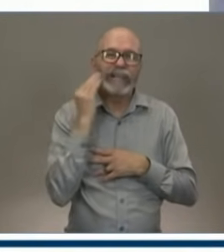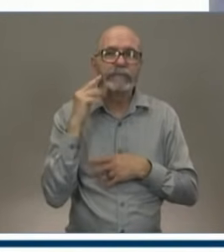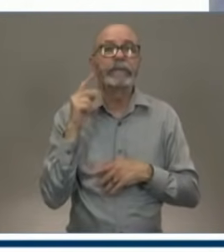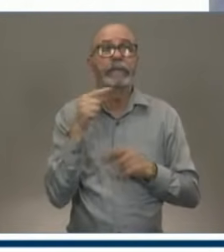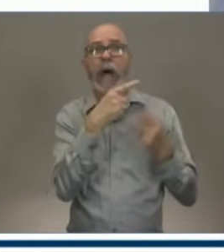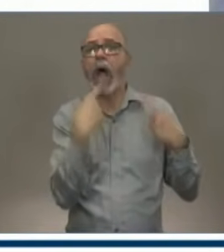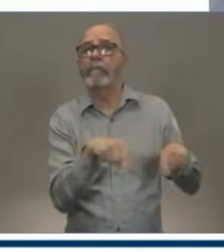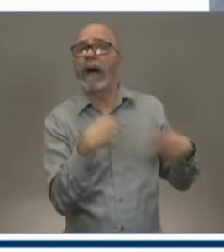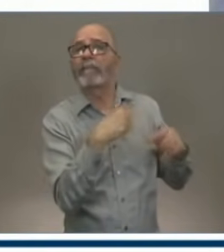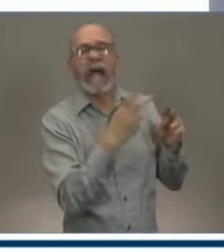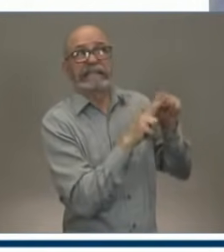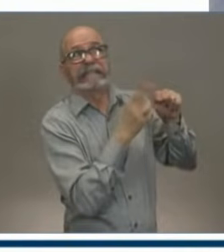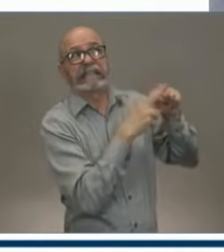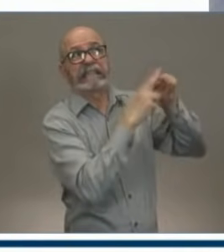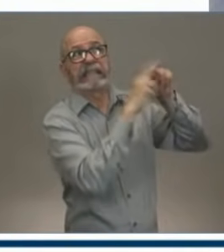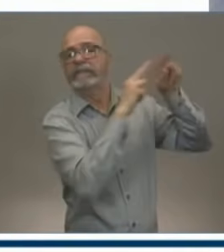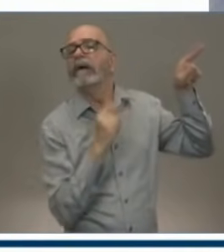door,